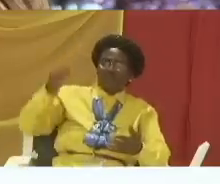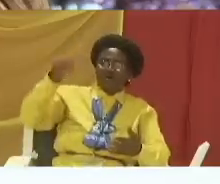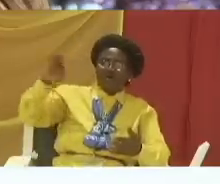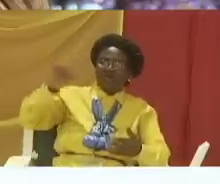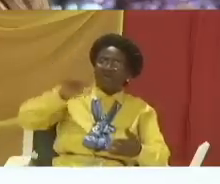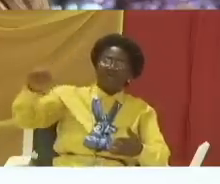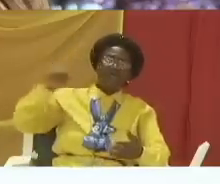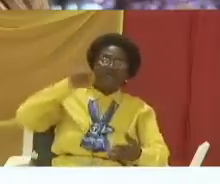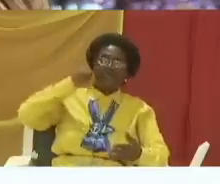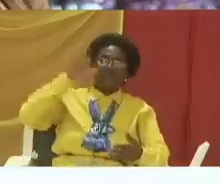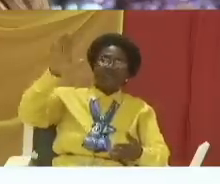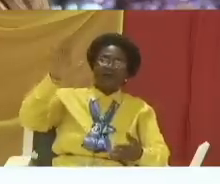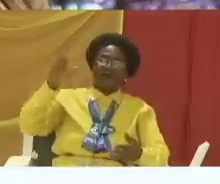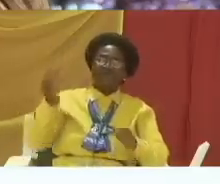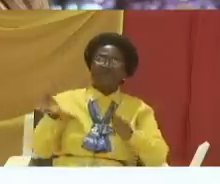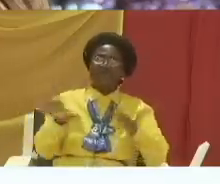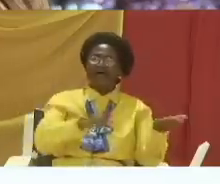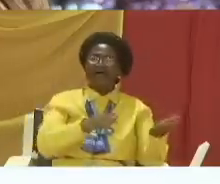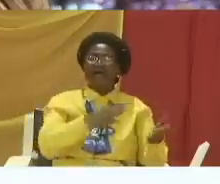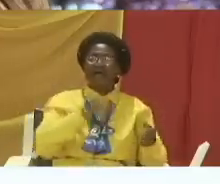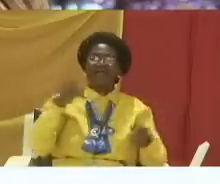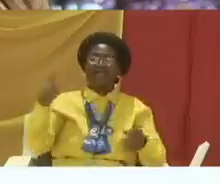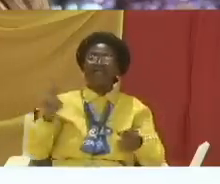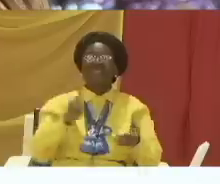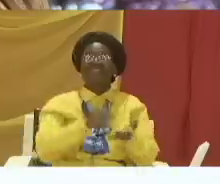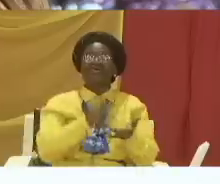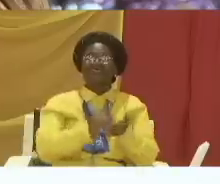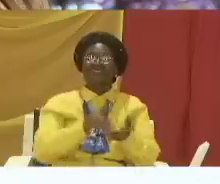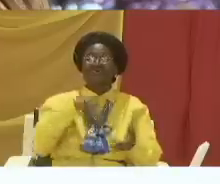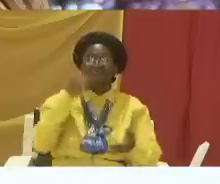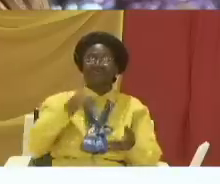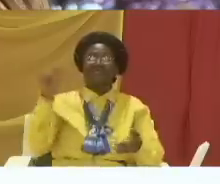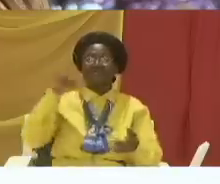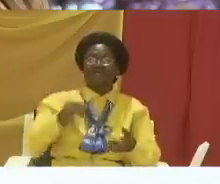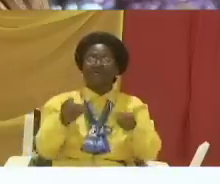And the doctor said he wanted to evacuate.